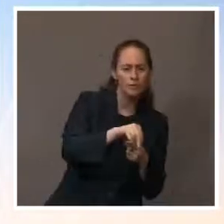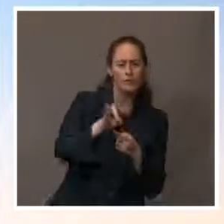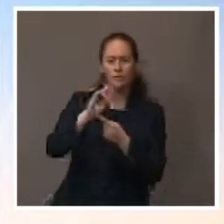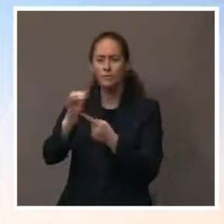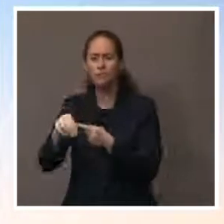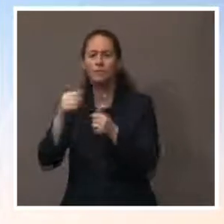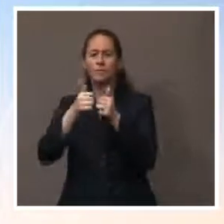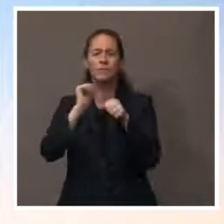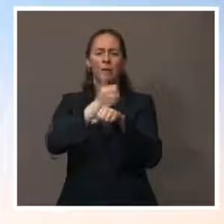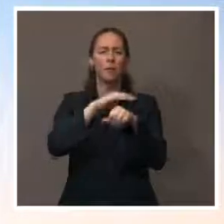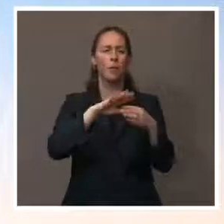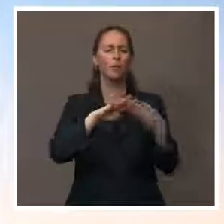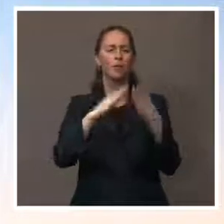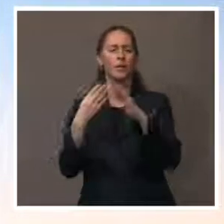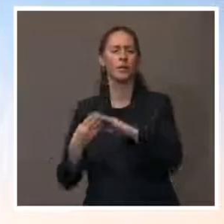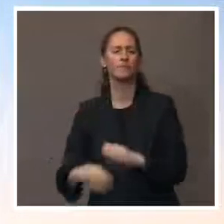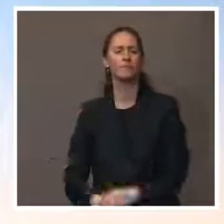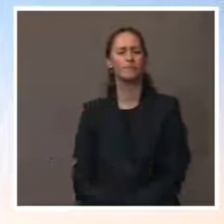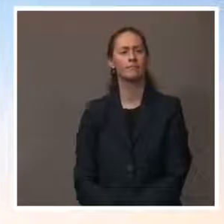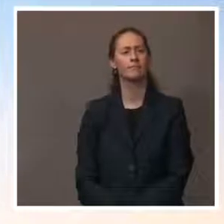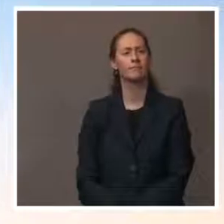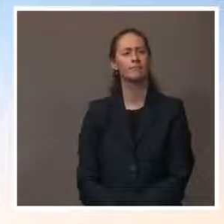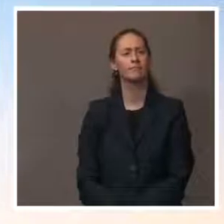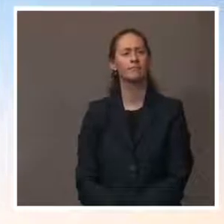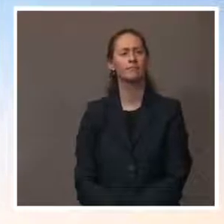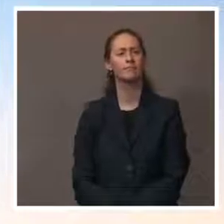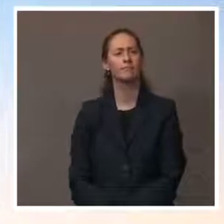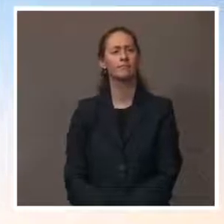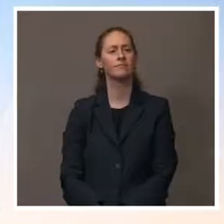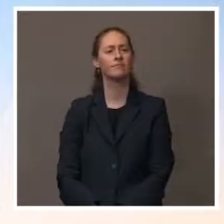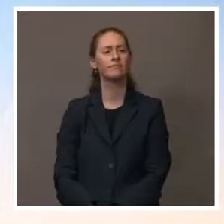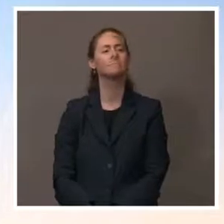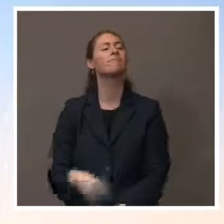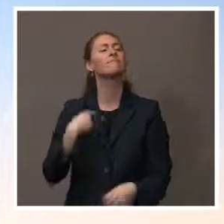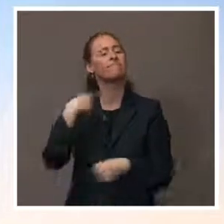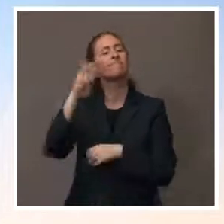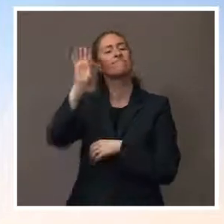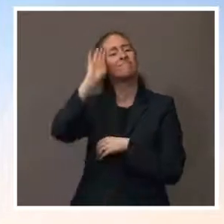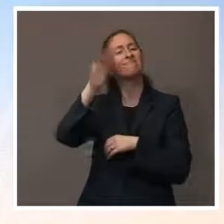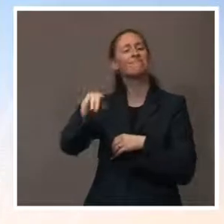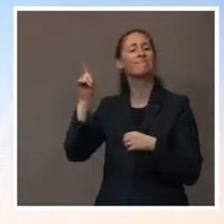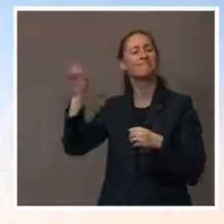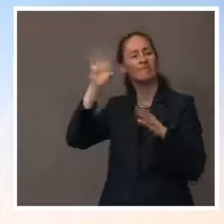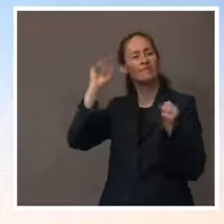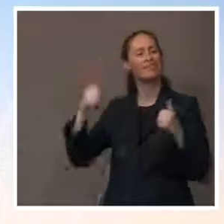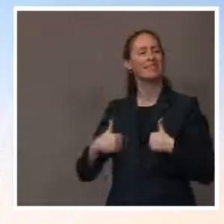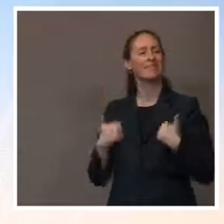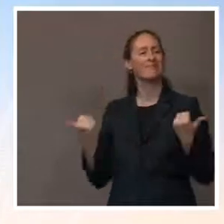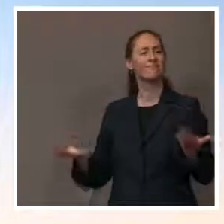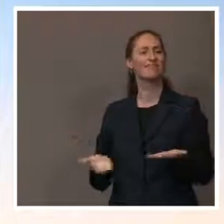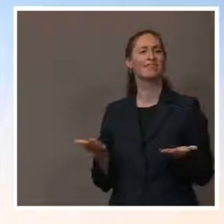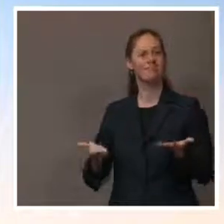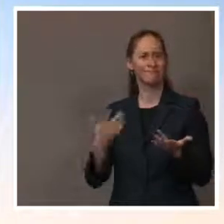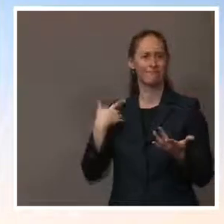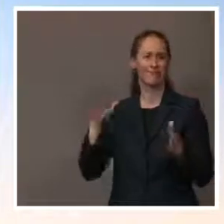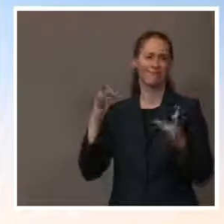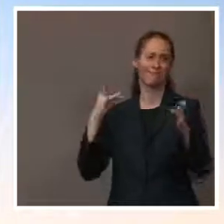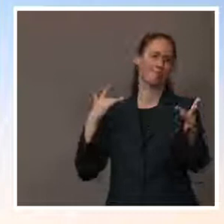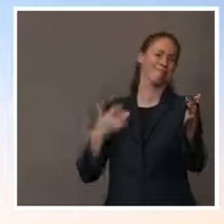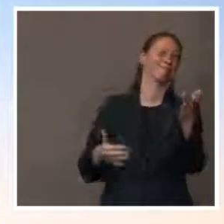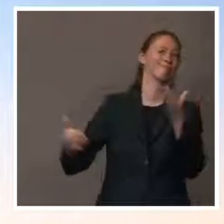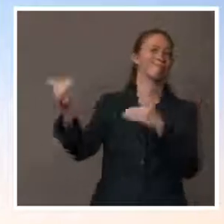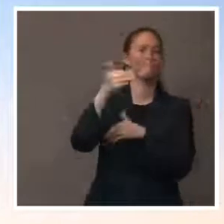the president's in Washington DC and Washington DC has gone beyond their 70% goal, it's okay to do that